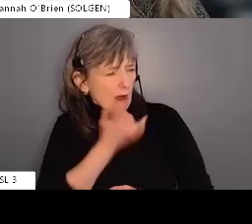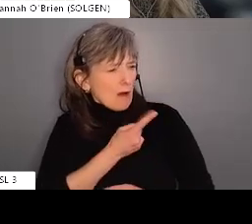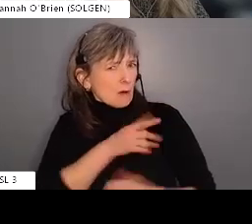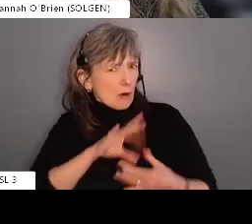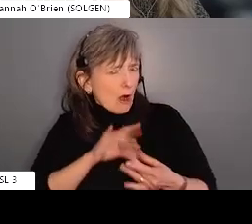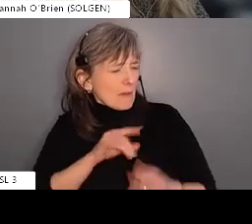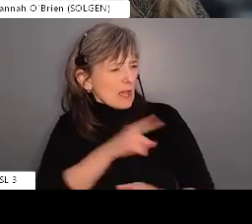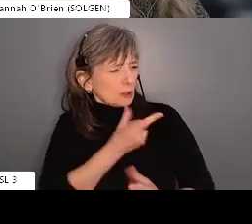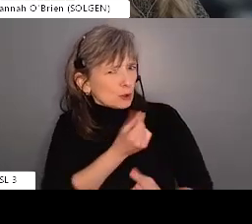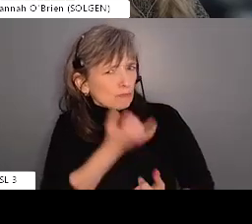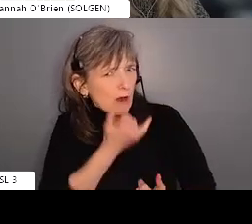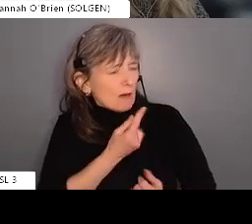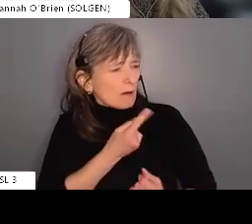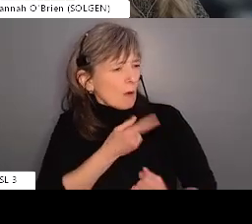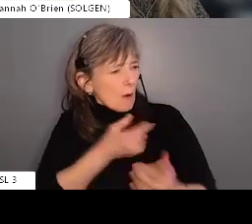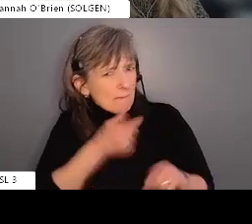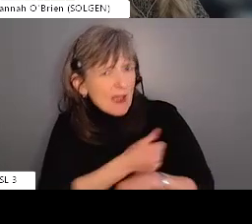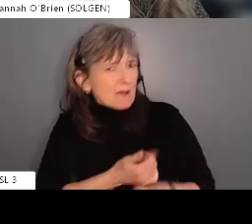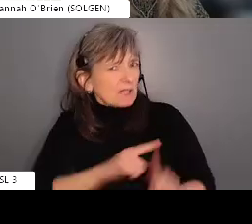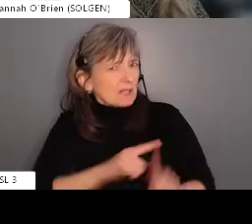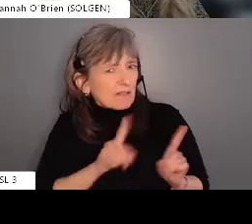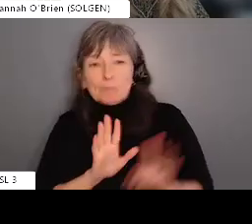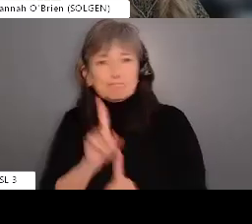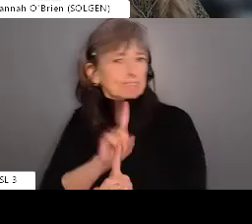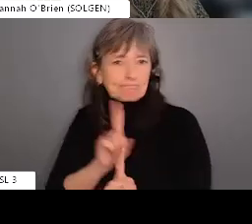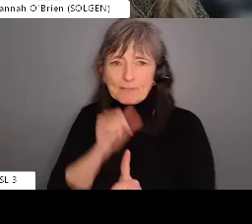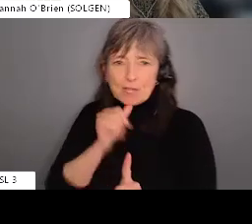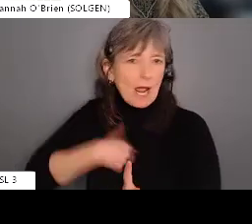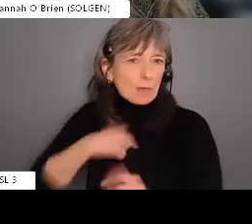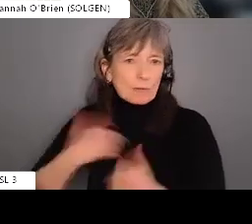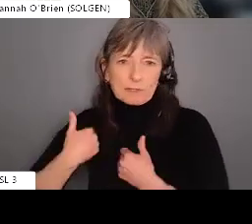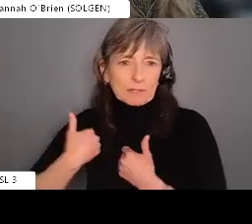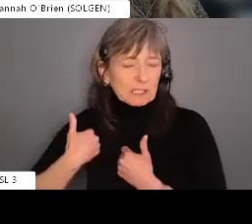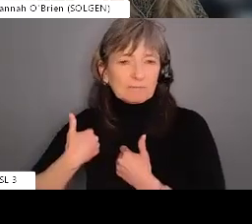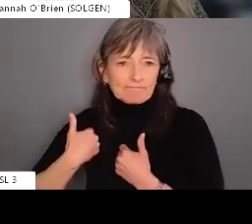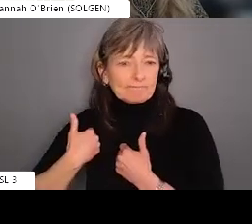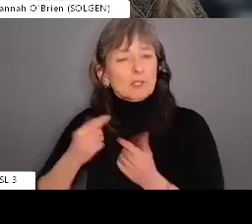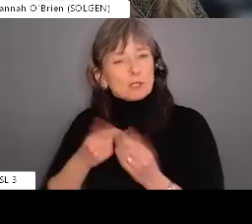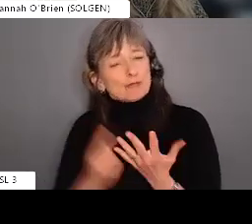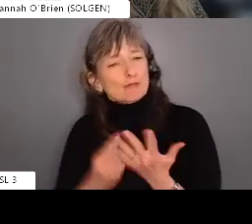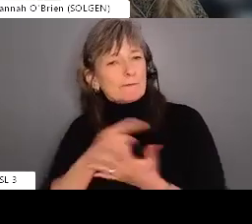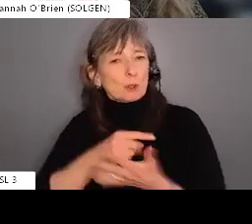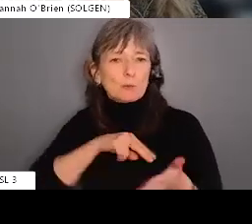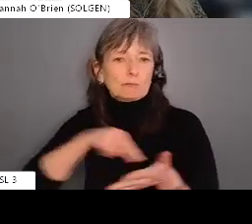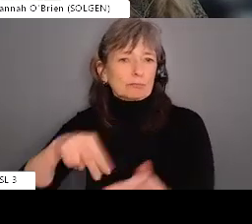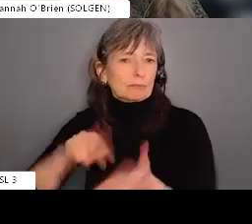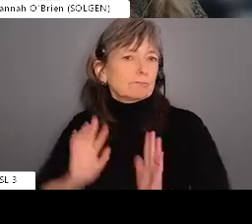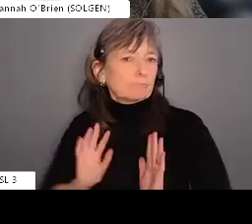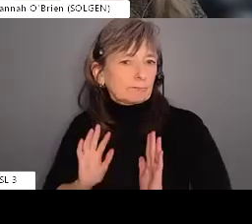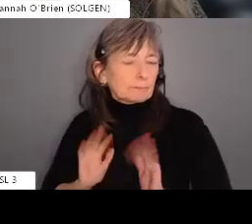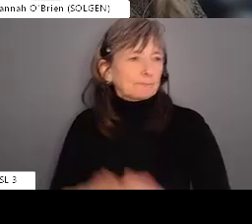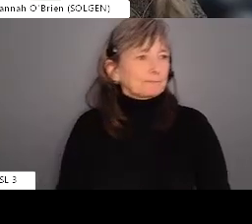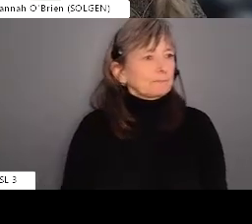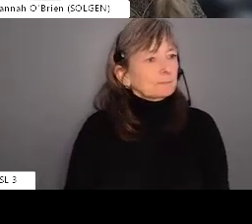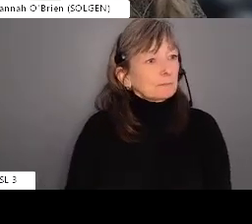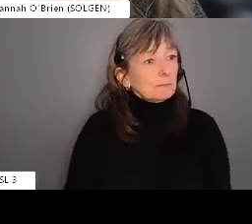to all coroner's investigations in Ontario and is outlined in our act. So as I mentioned, it